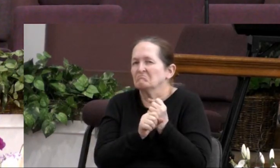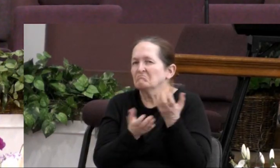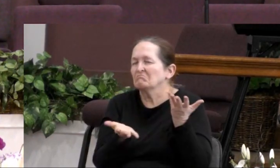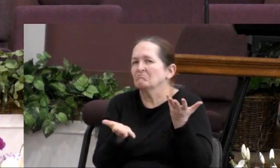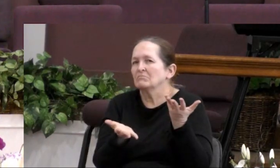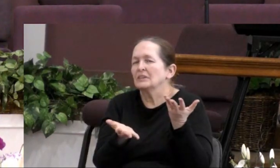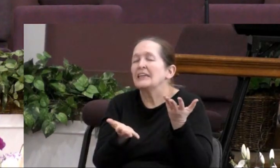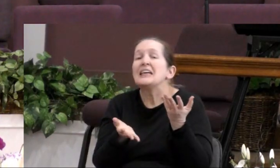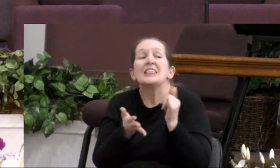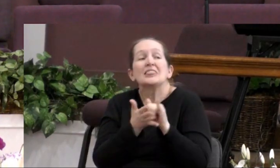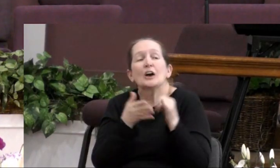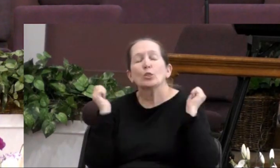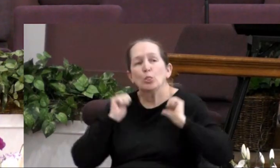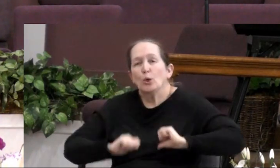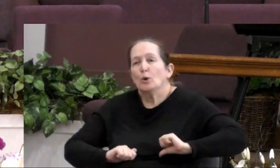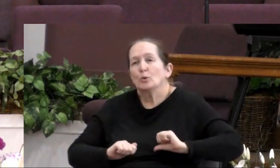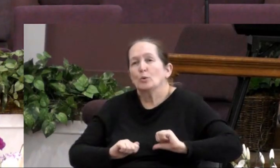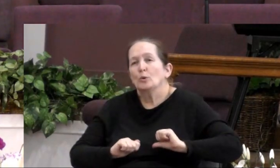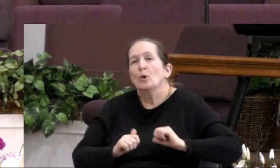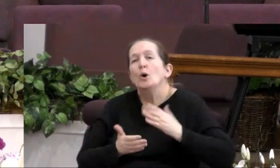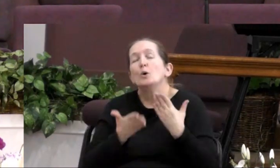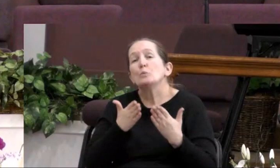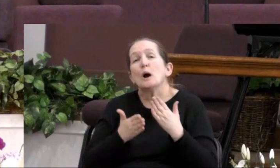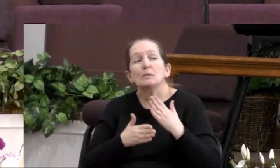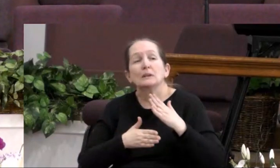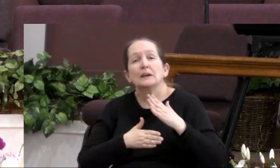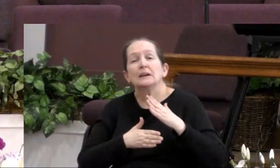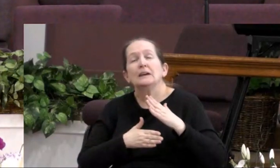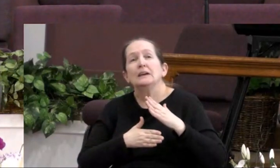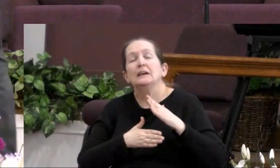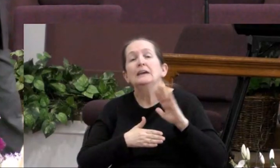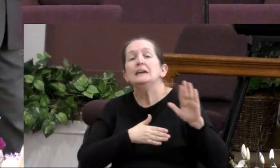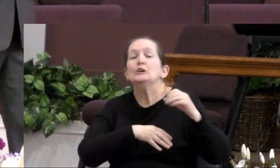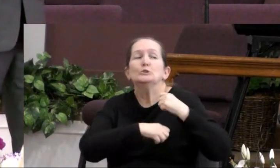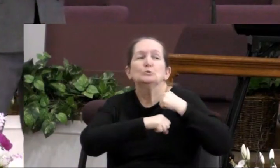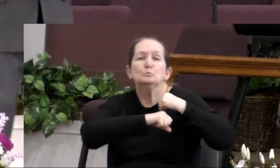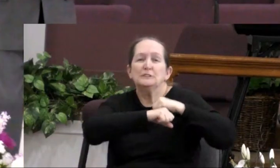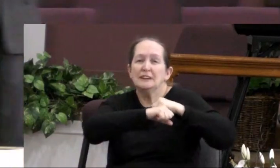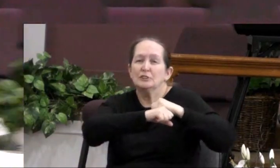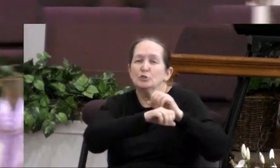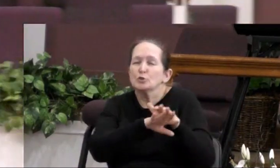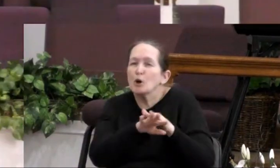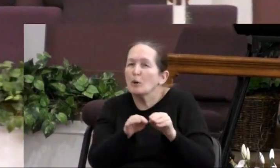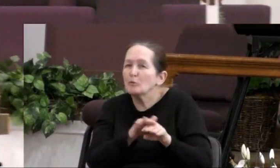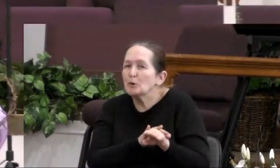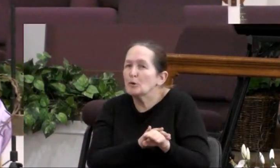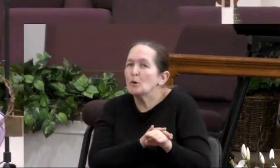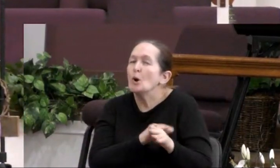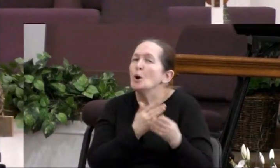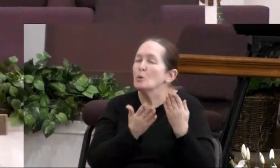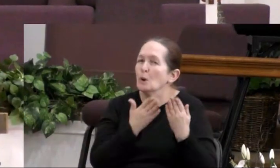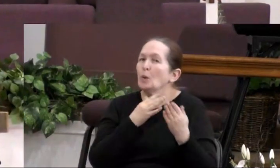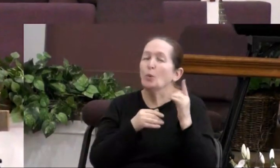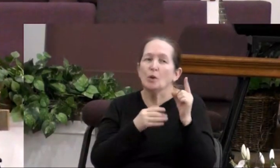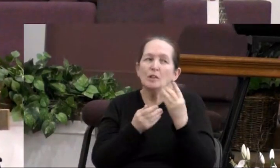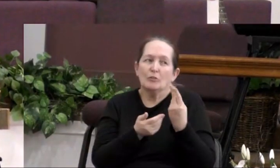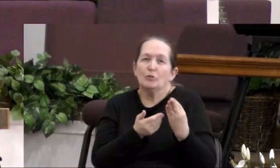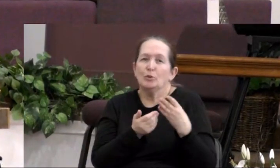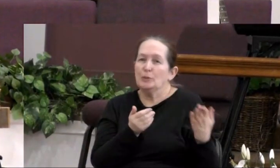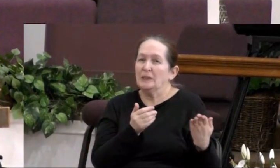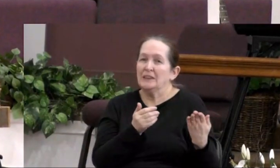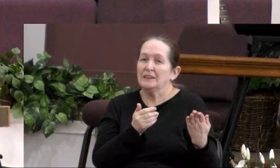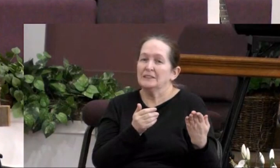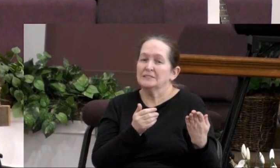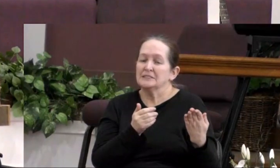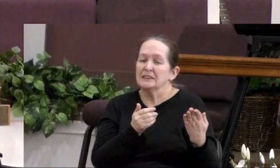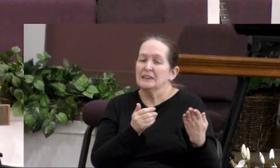That cloak would have been his protection, his comfort. Probably one of the few things that he